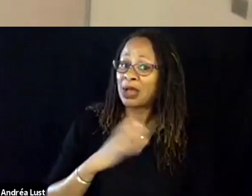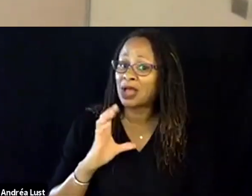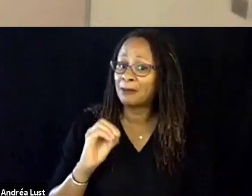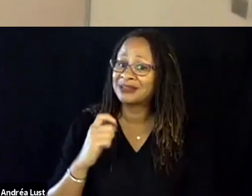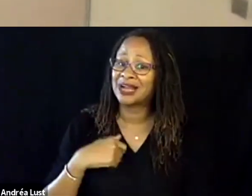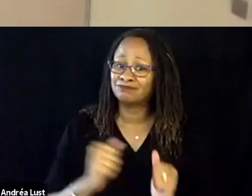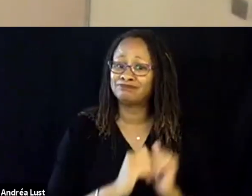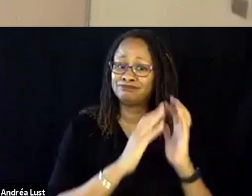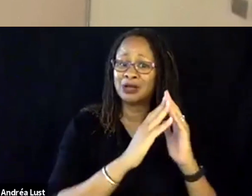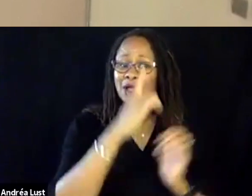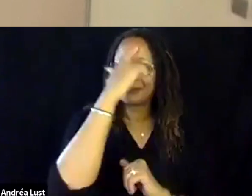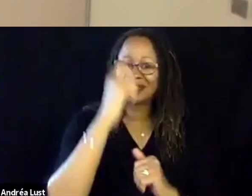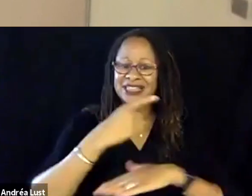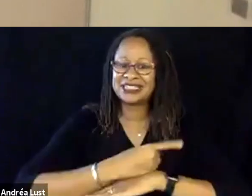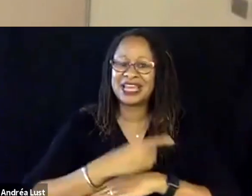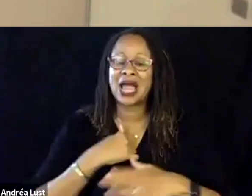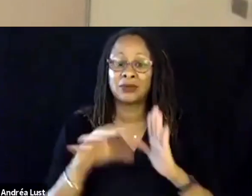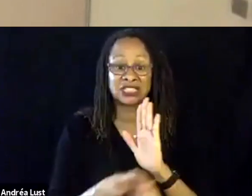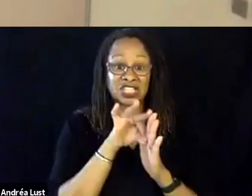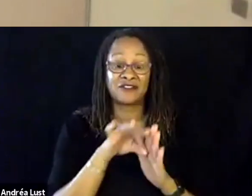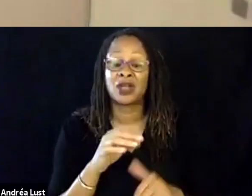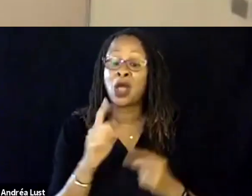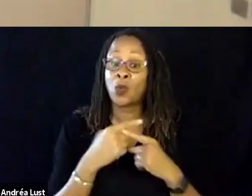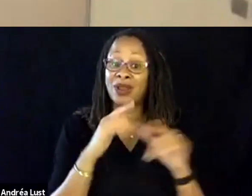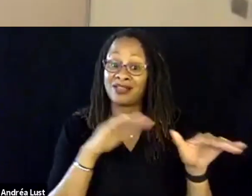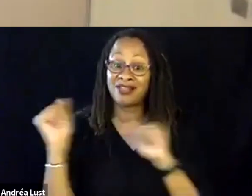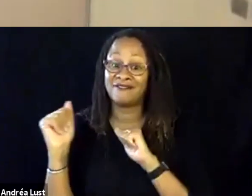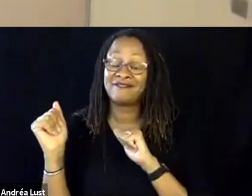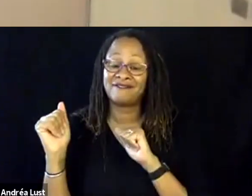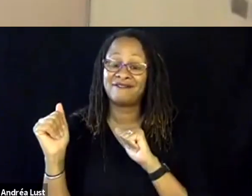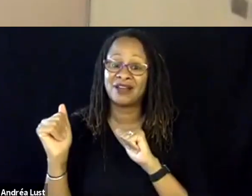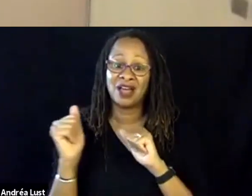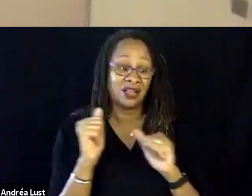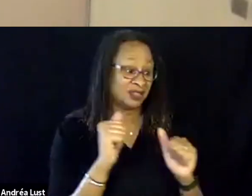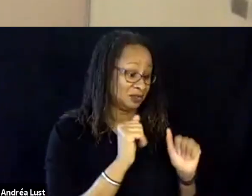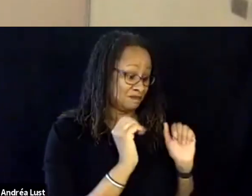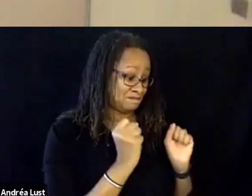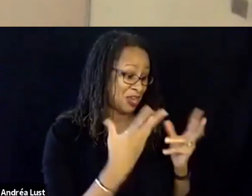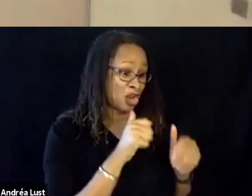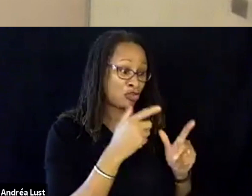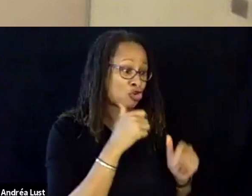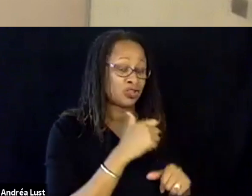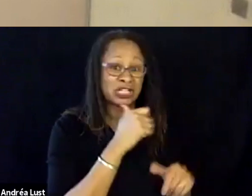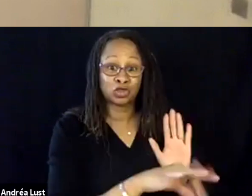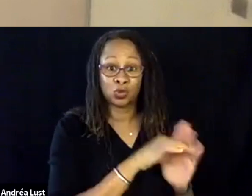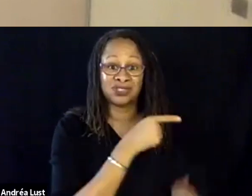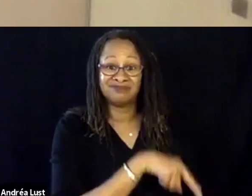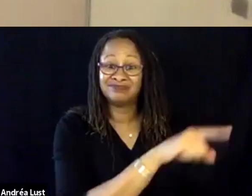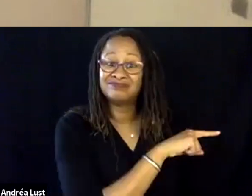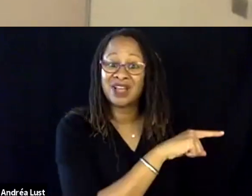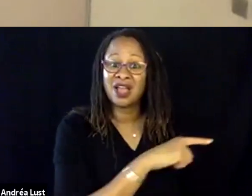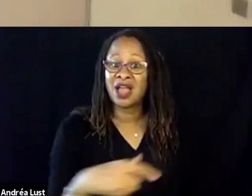started because of that day that I got discovered. When I left, there were thousands of other girls that did not get chosen. And I was told by